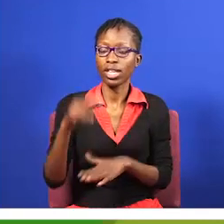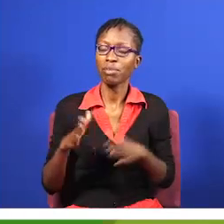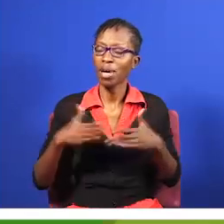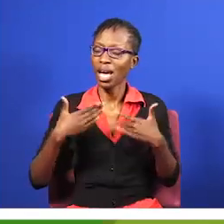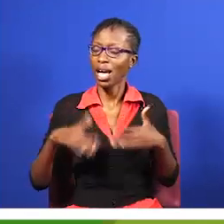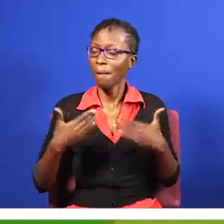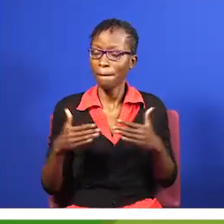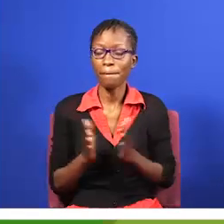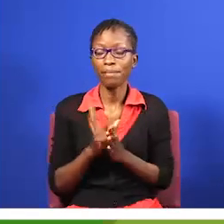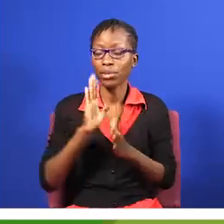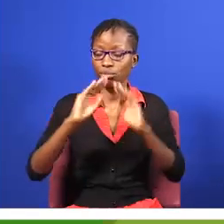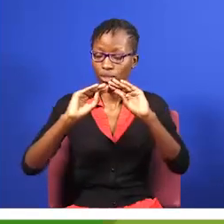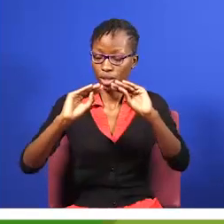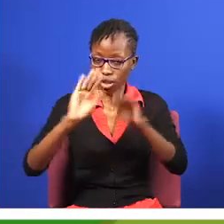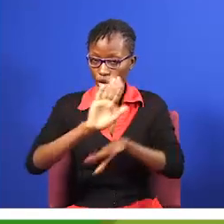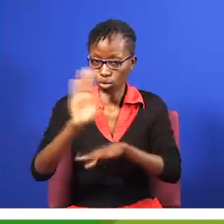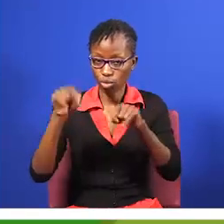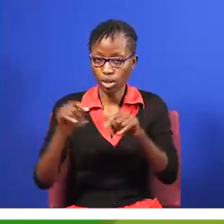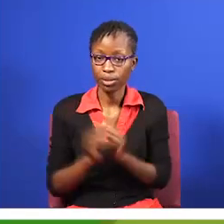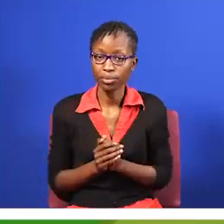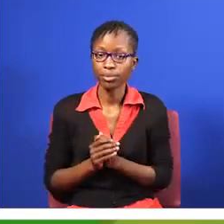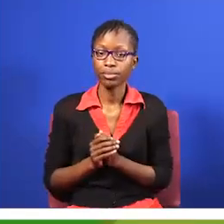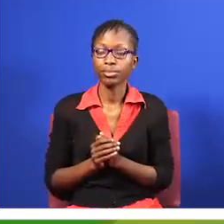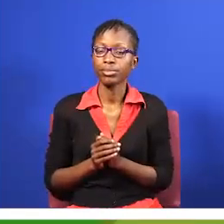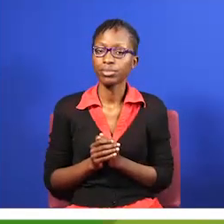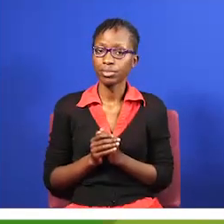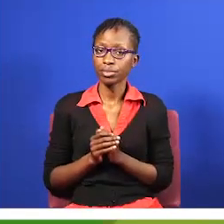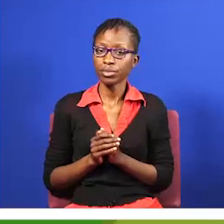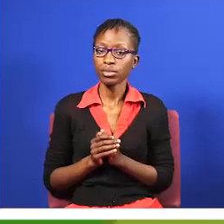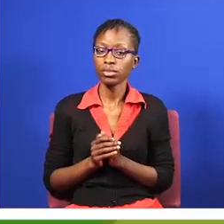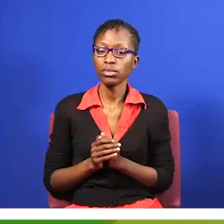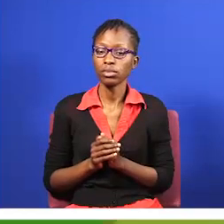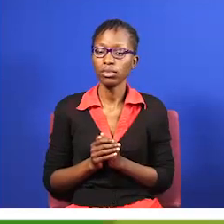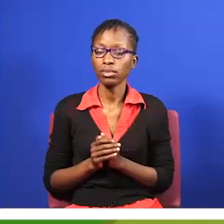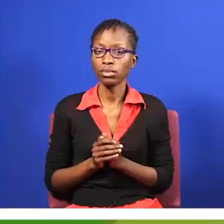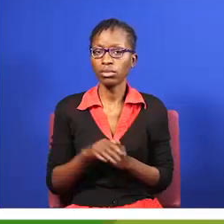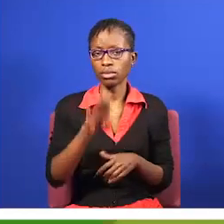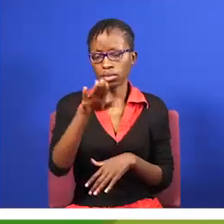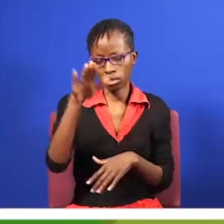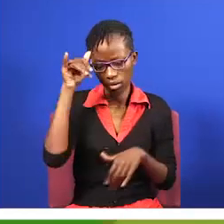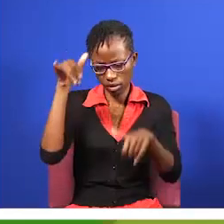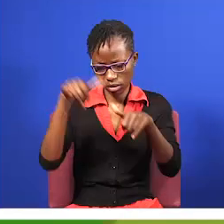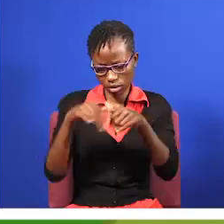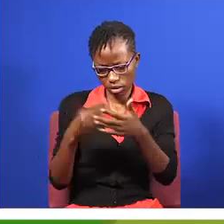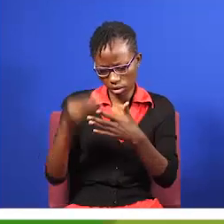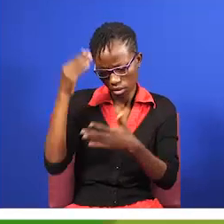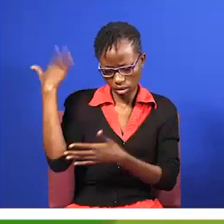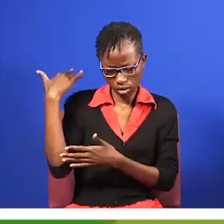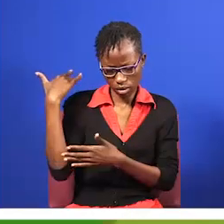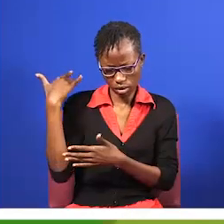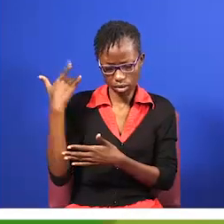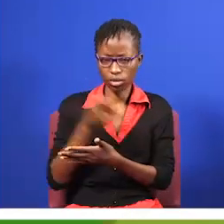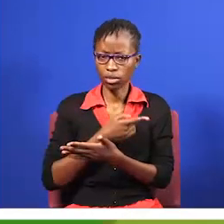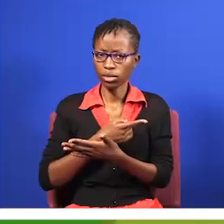excited and happy to be teaching you today. Now, children, can you remember what we learned